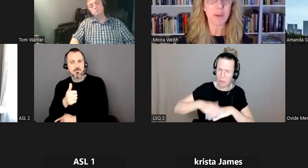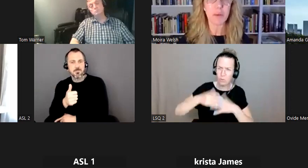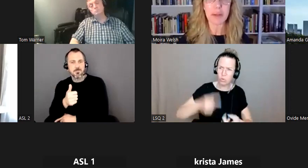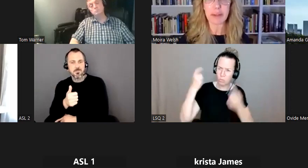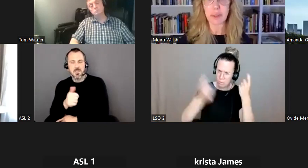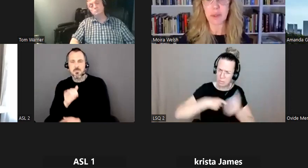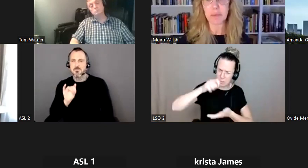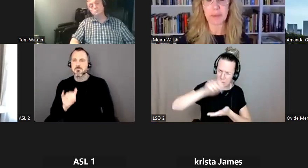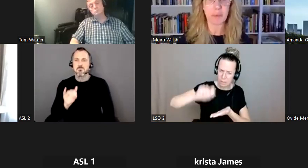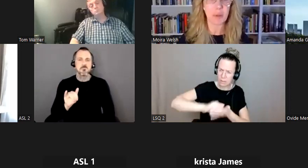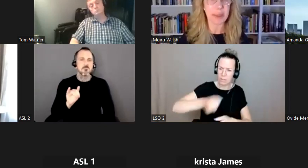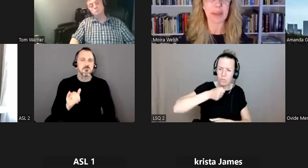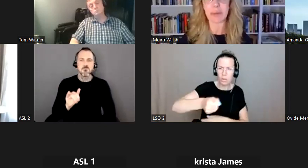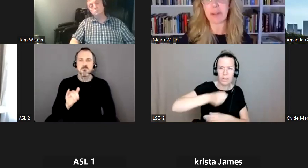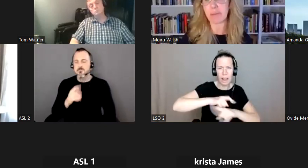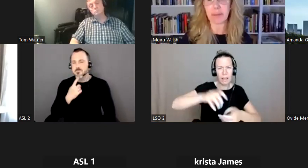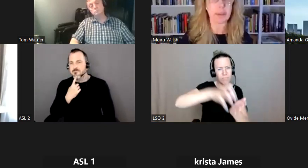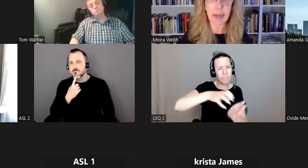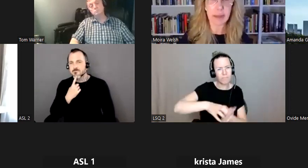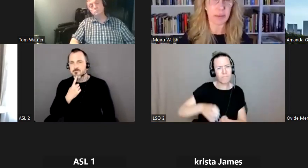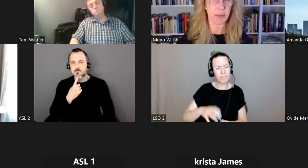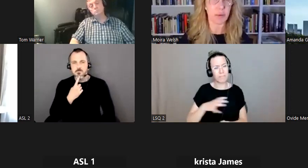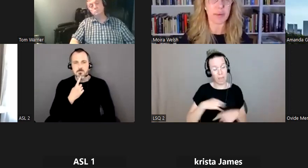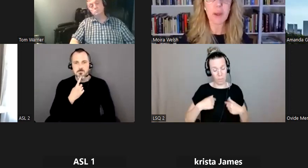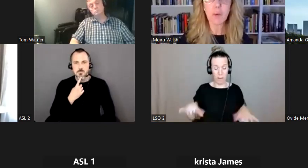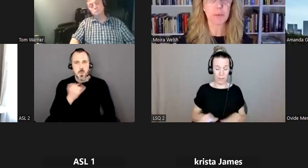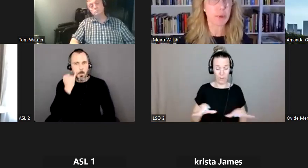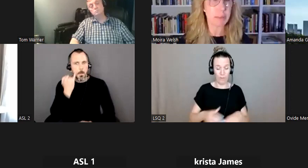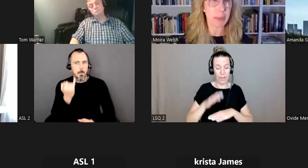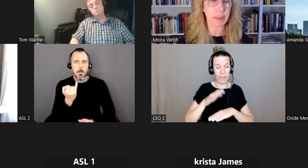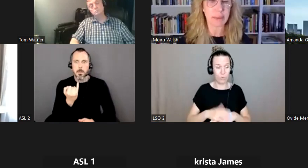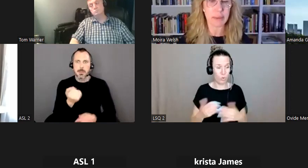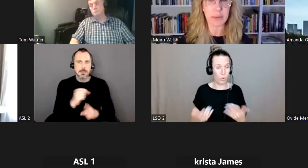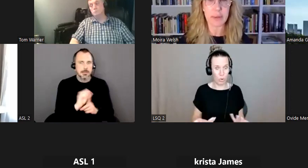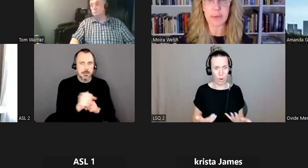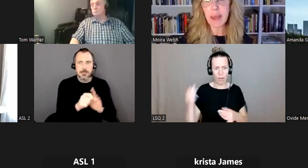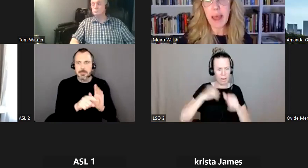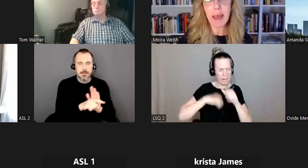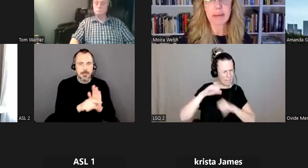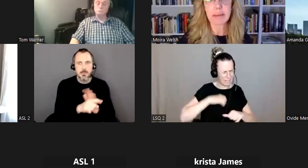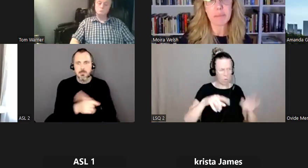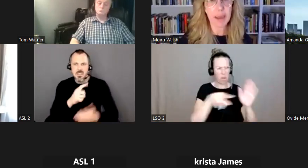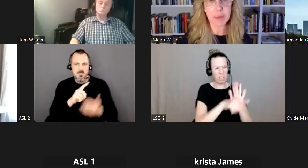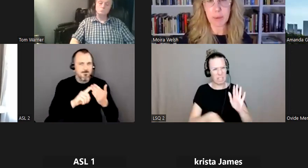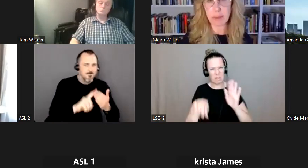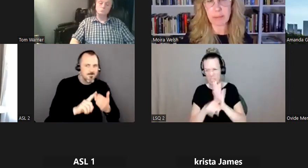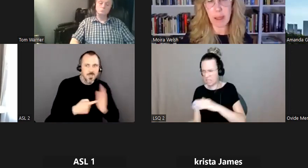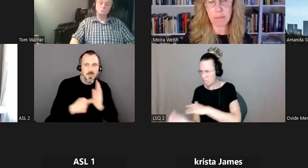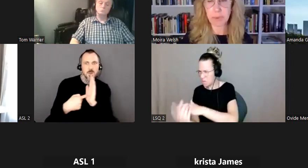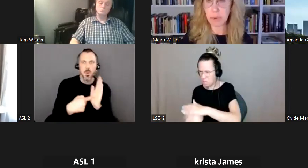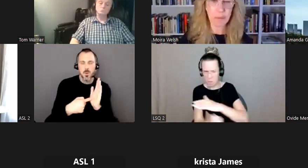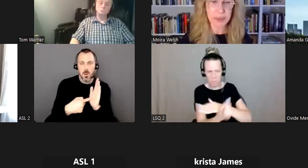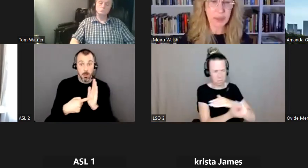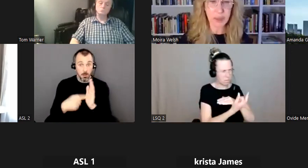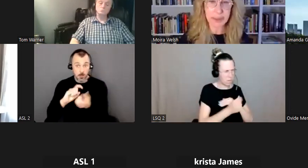was doing in terms of looking at these very negative stories was really making a difference. And that's when,